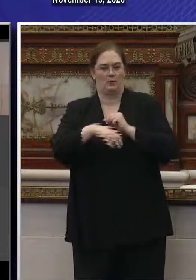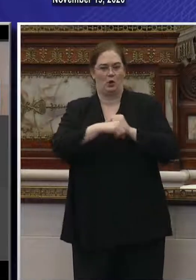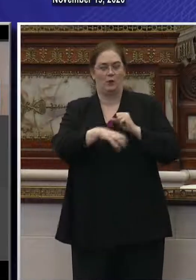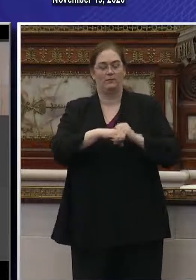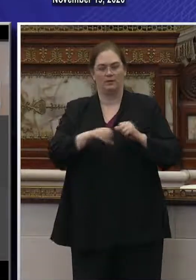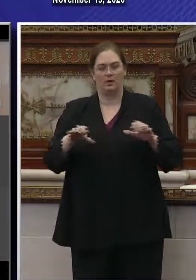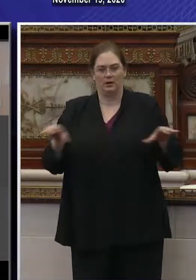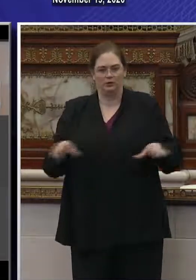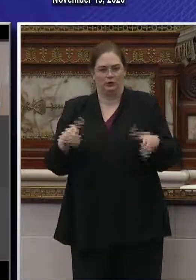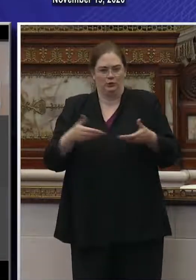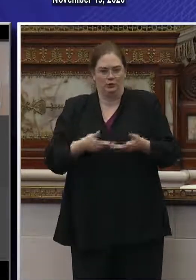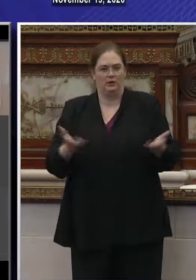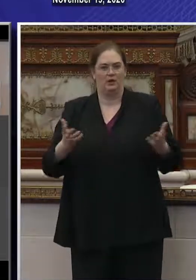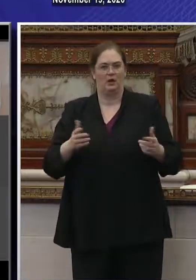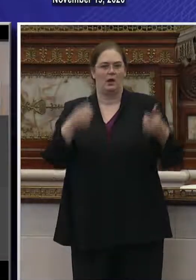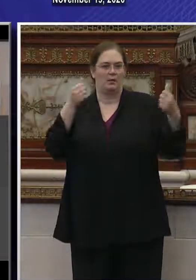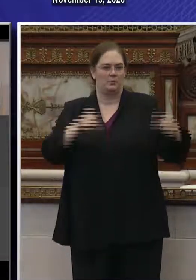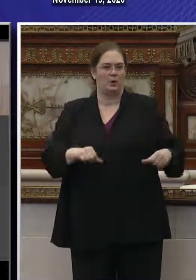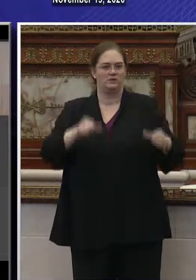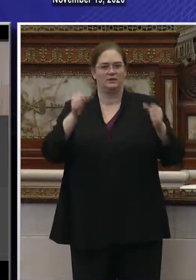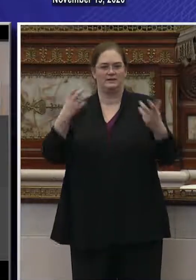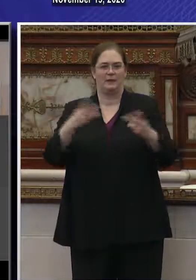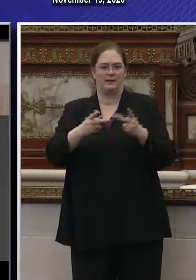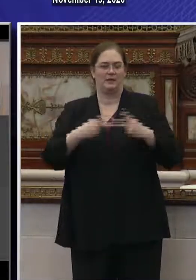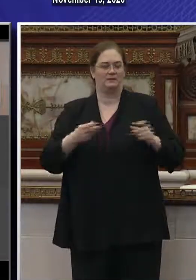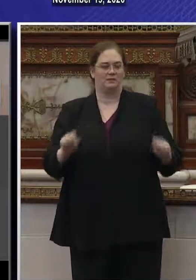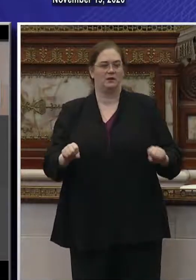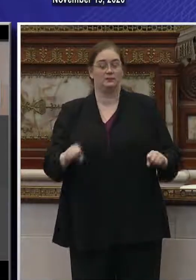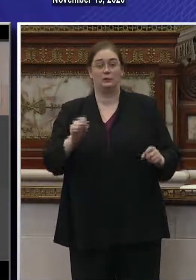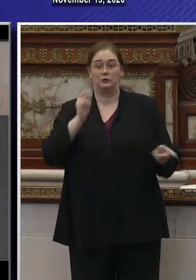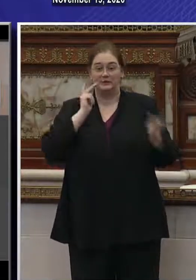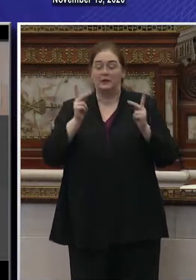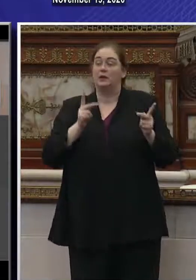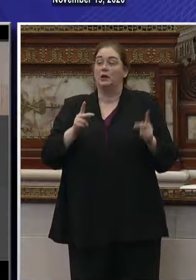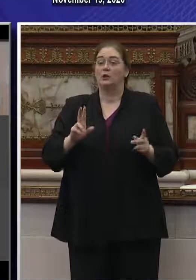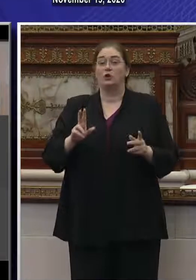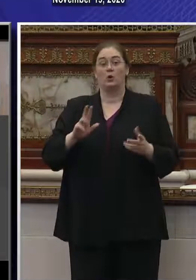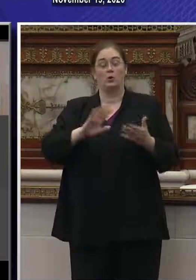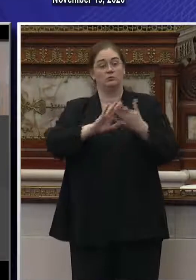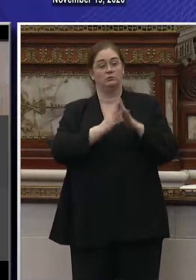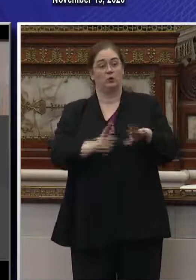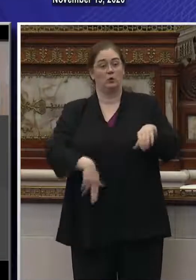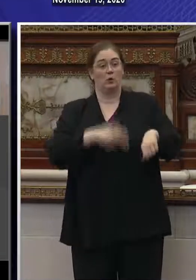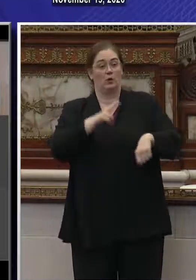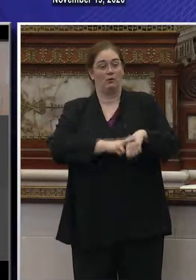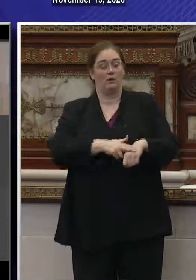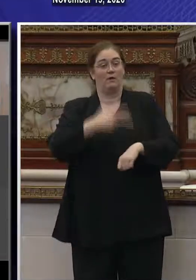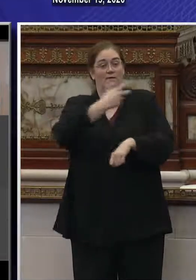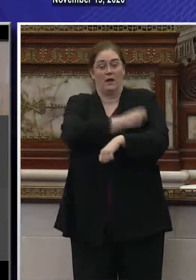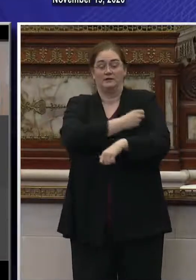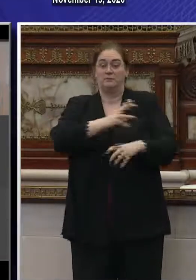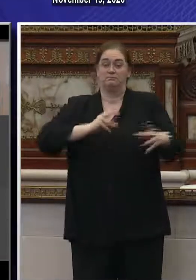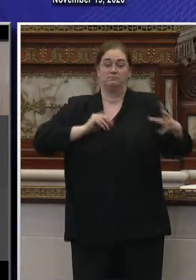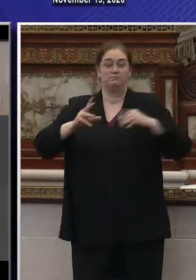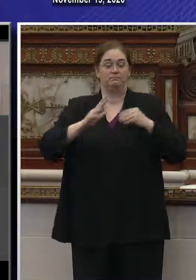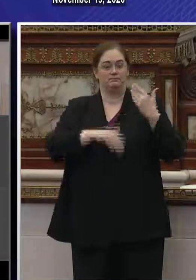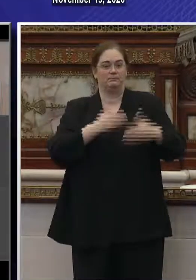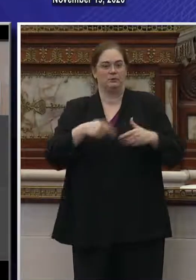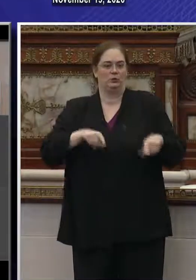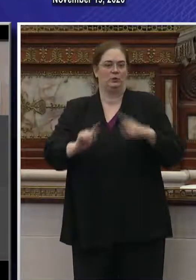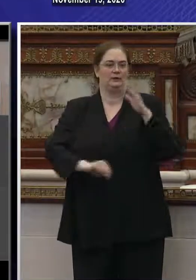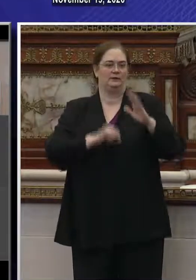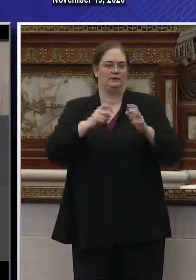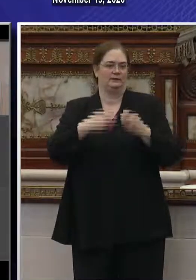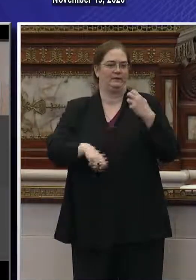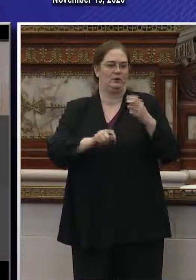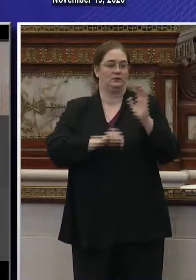on video and post it in as many places as we can see, so we can normalize the vaccine process in a very difficult time. So thank you